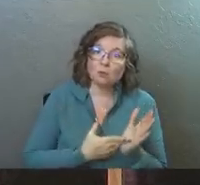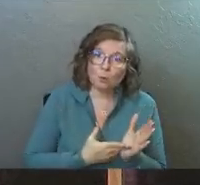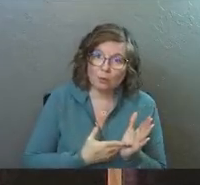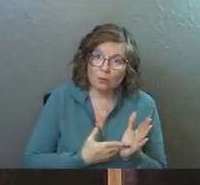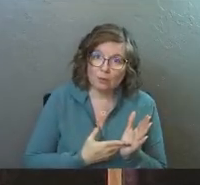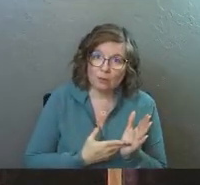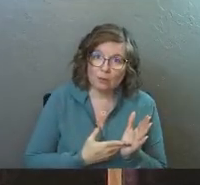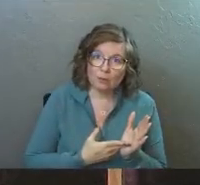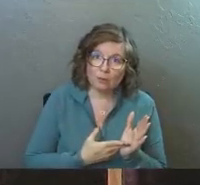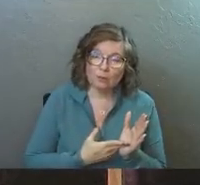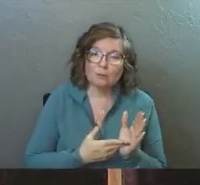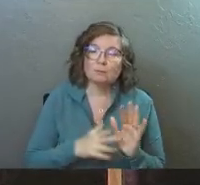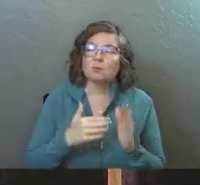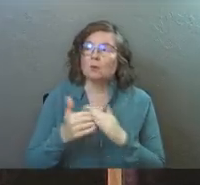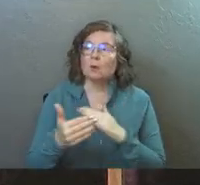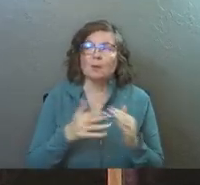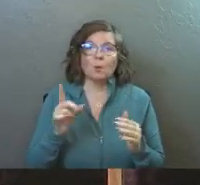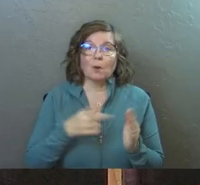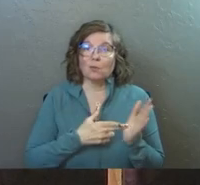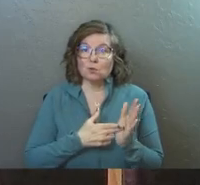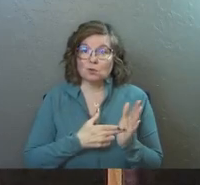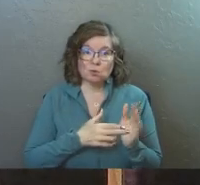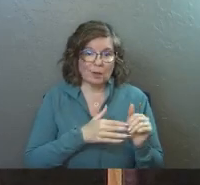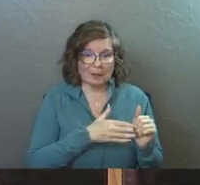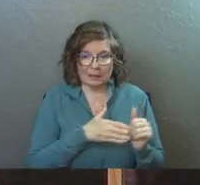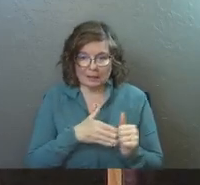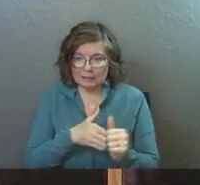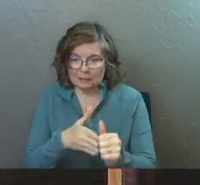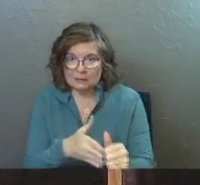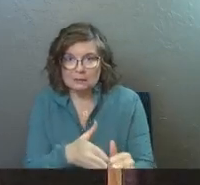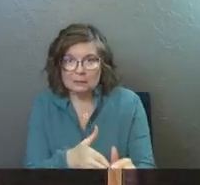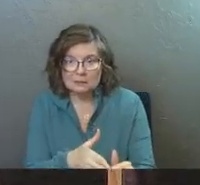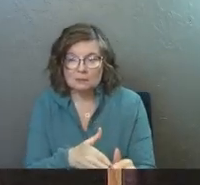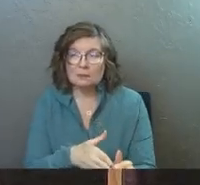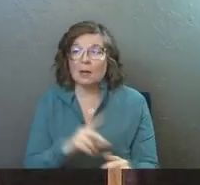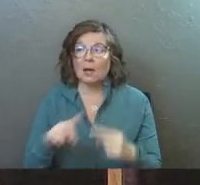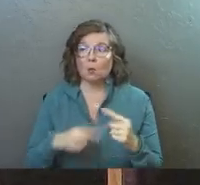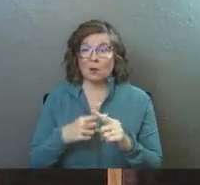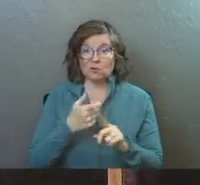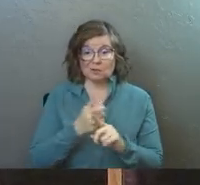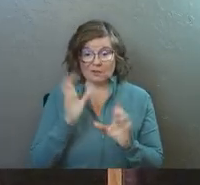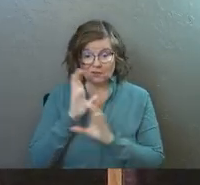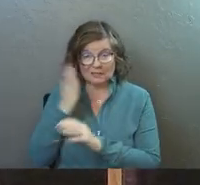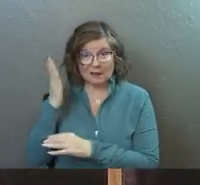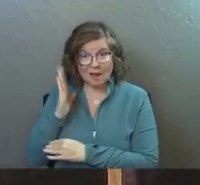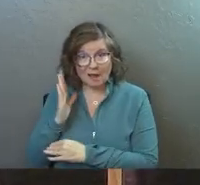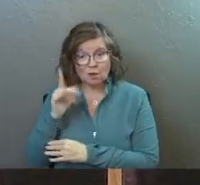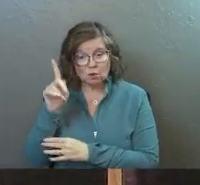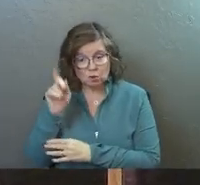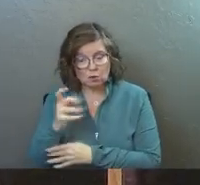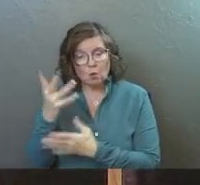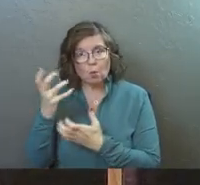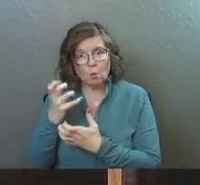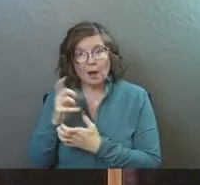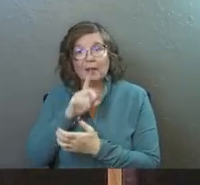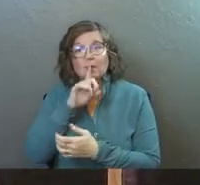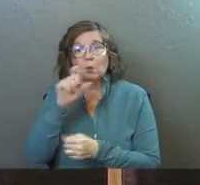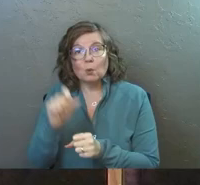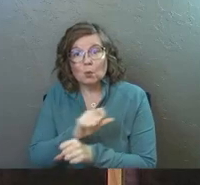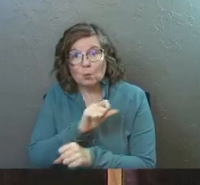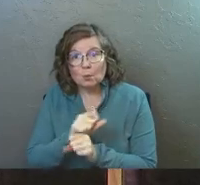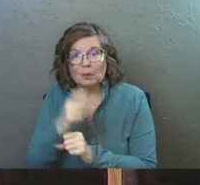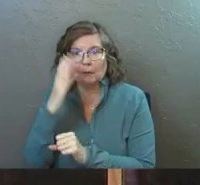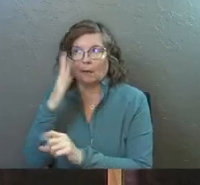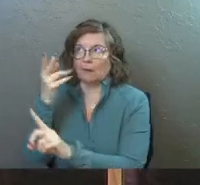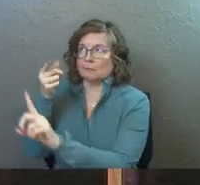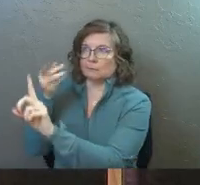truth. No matter where the truth leads you. And when you are seeking God, you should want the real